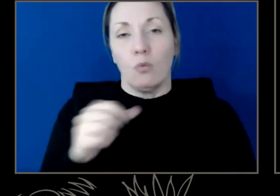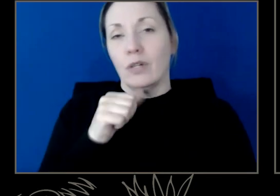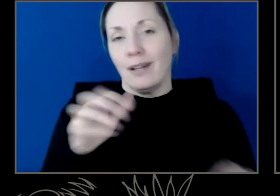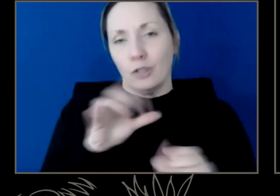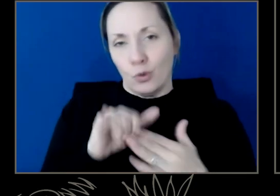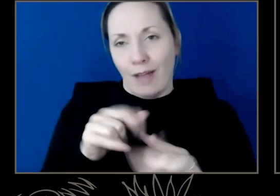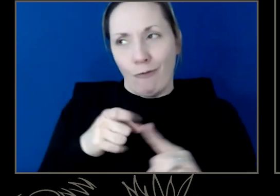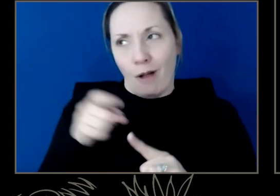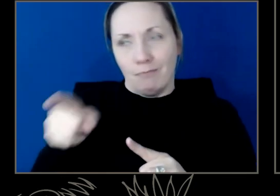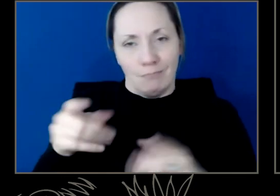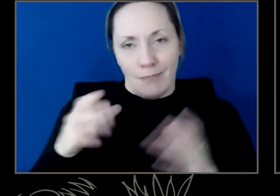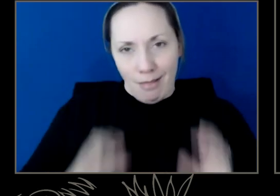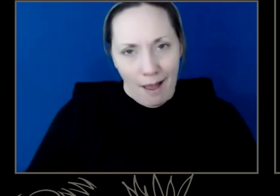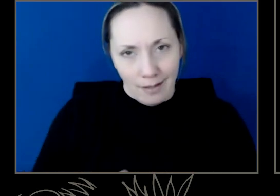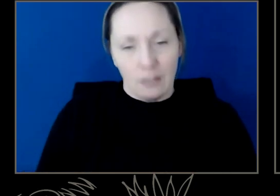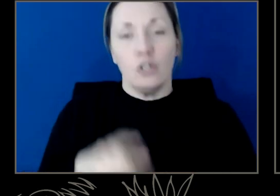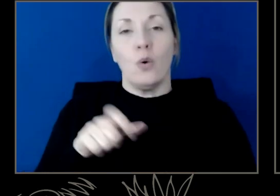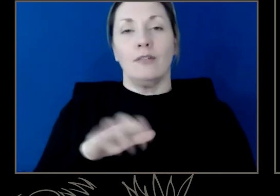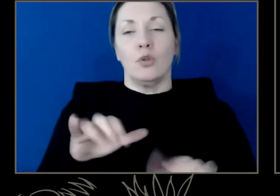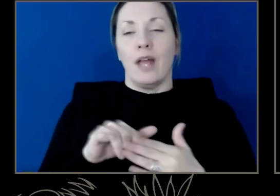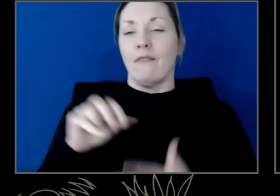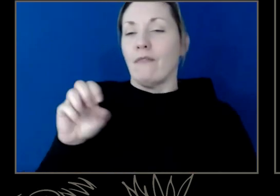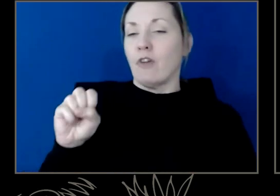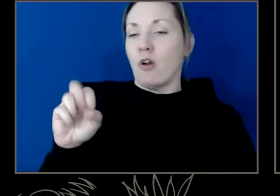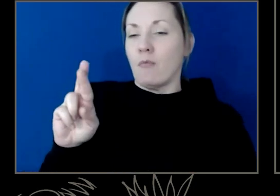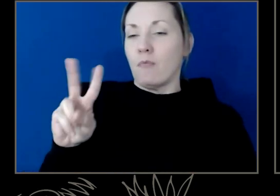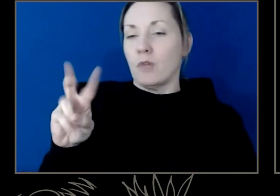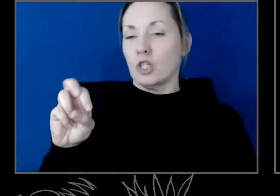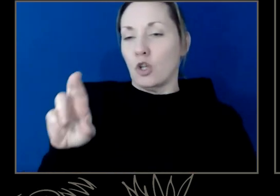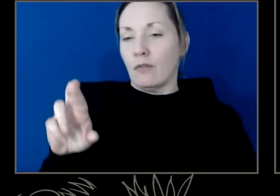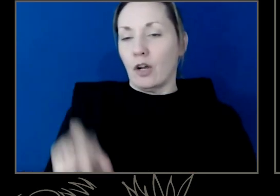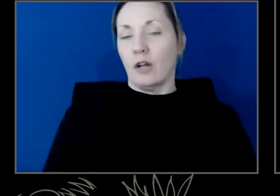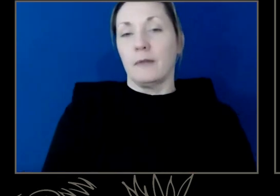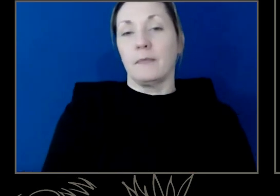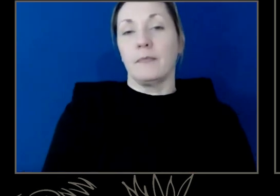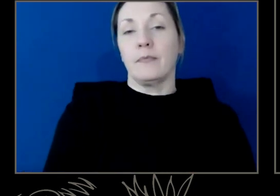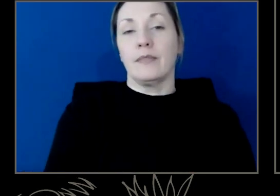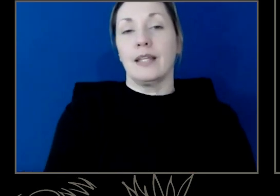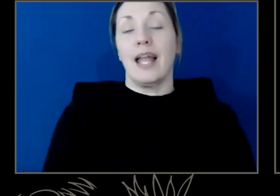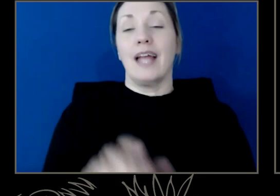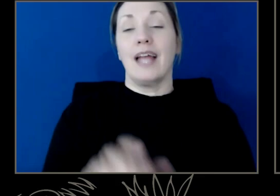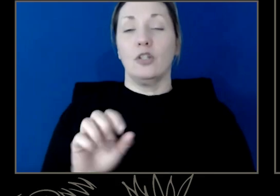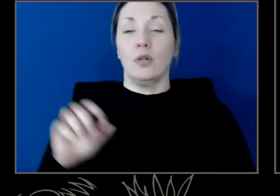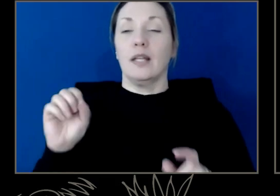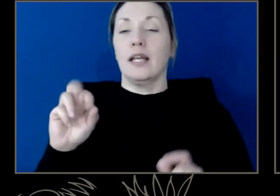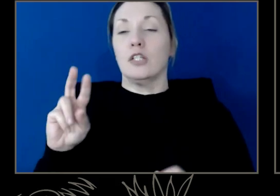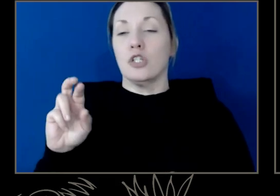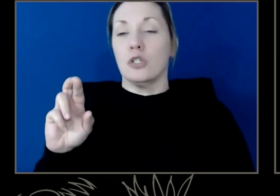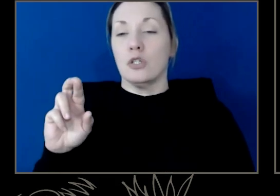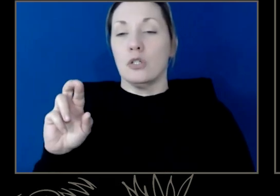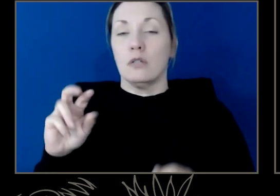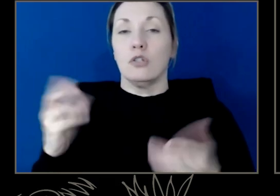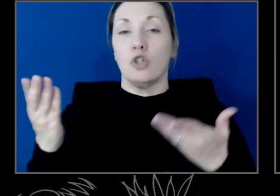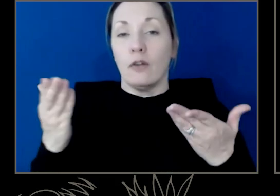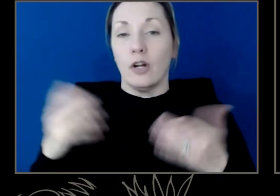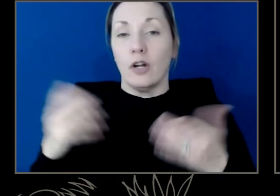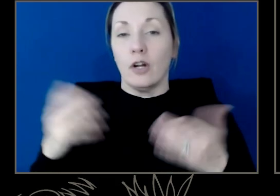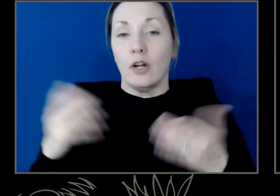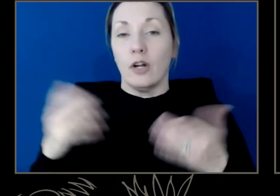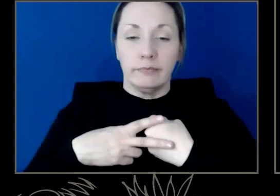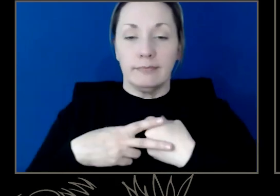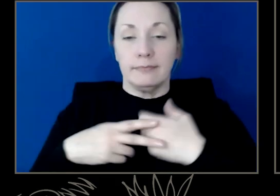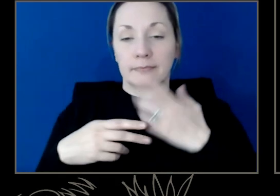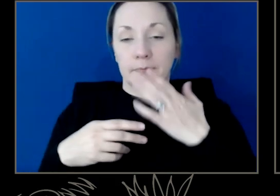client. You need to do that from a server, and you need your server to like store some third-party